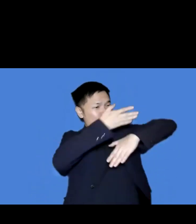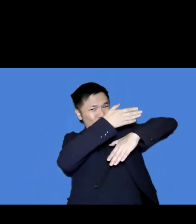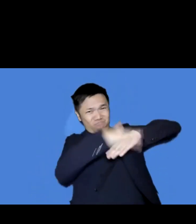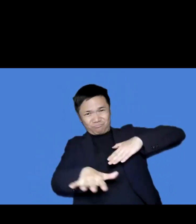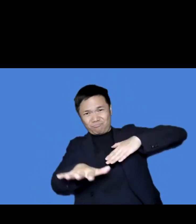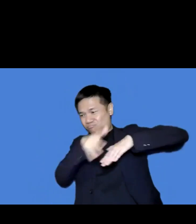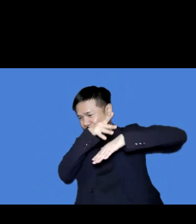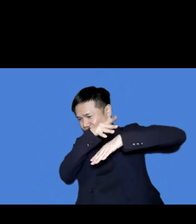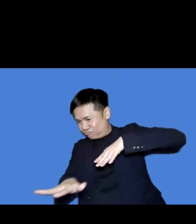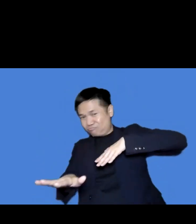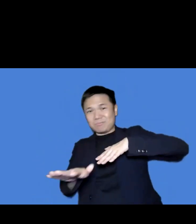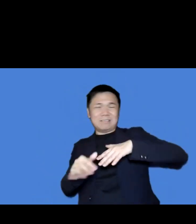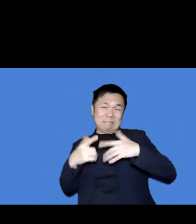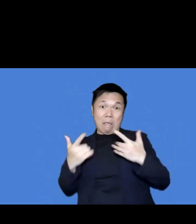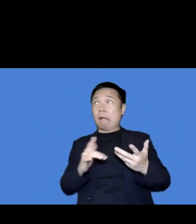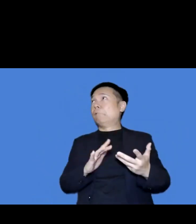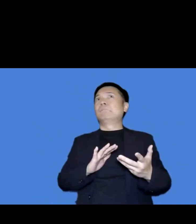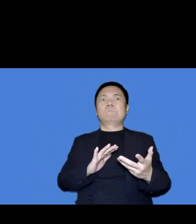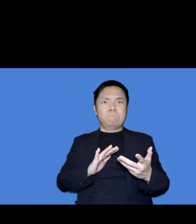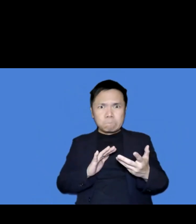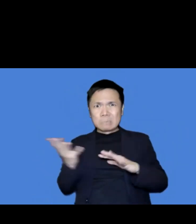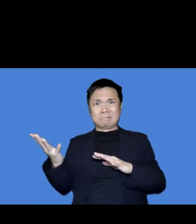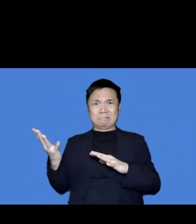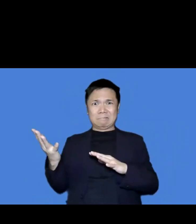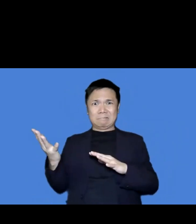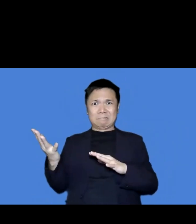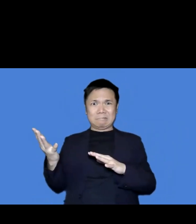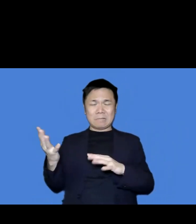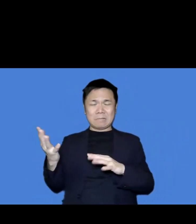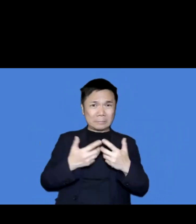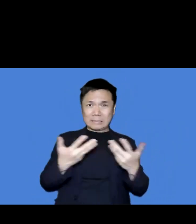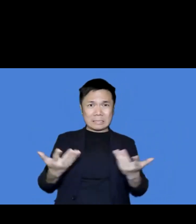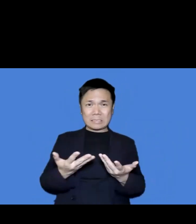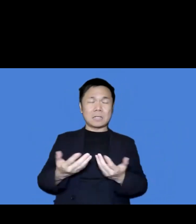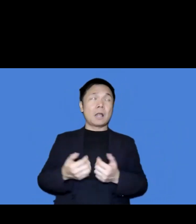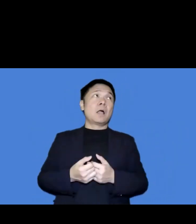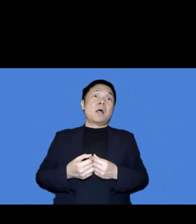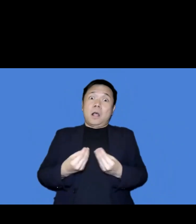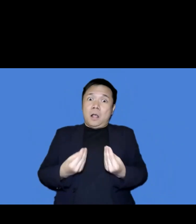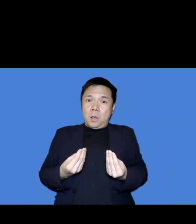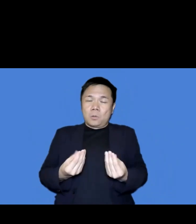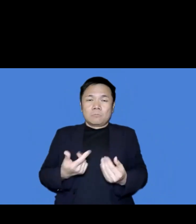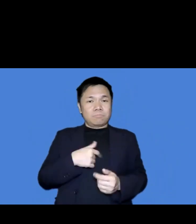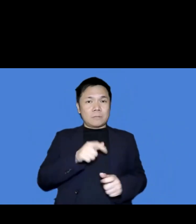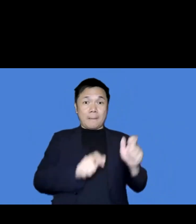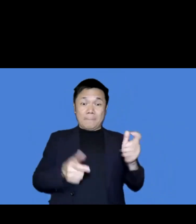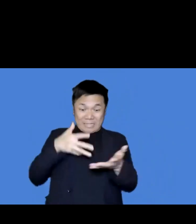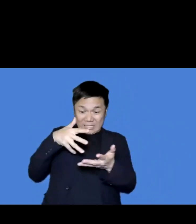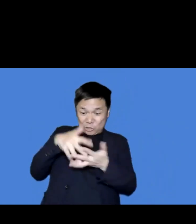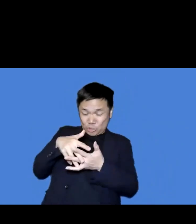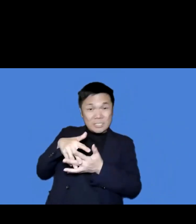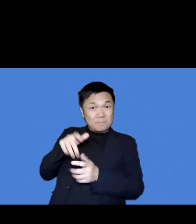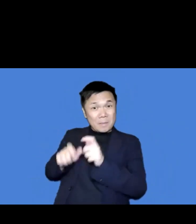very humanitarian crisis, emergency and risks, where indigenous persons with